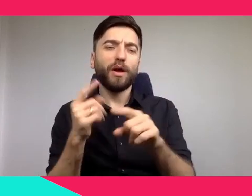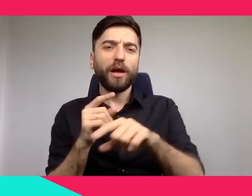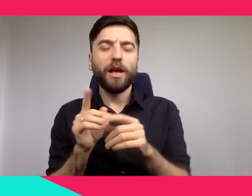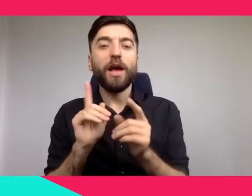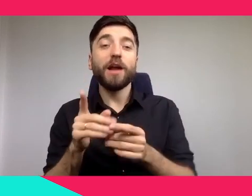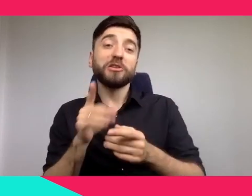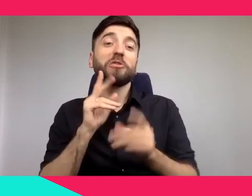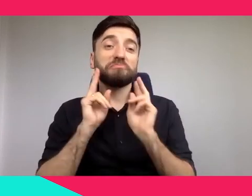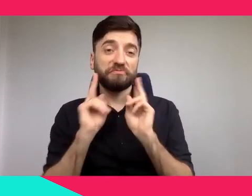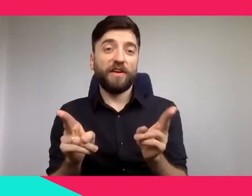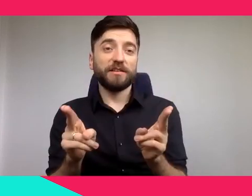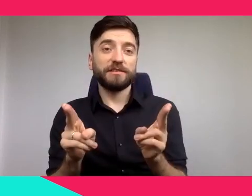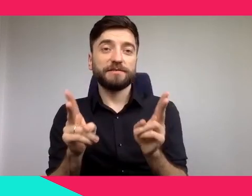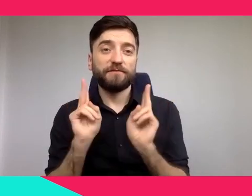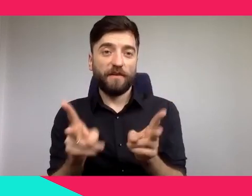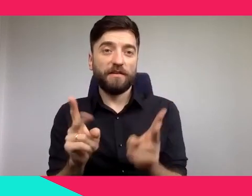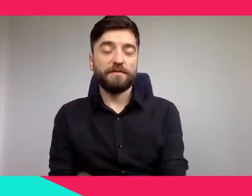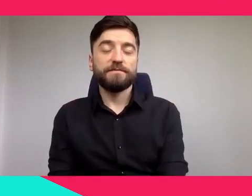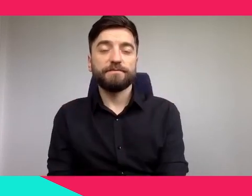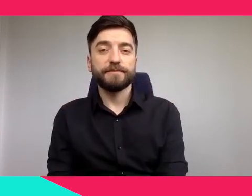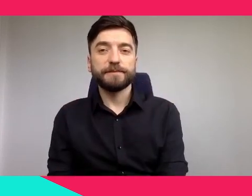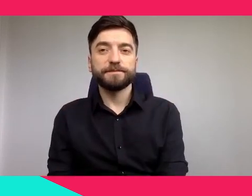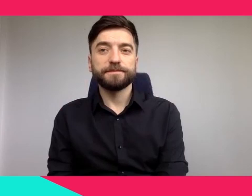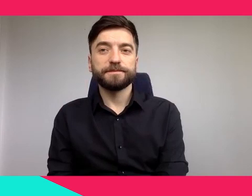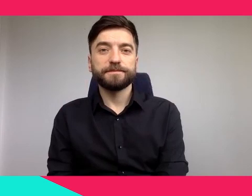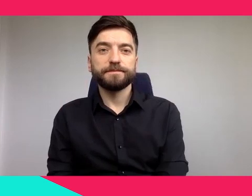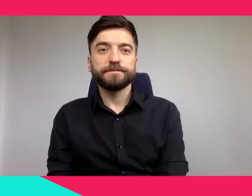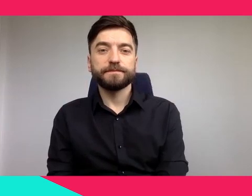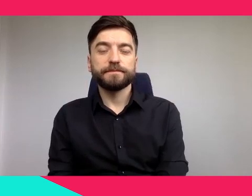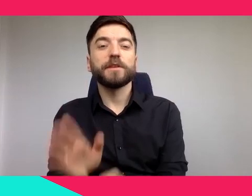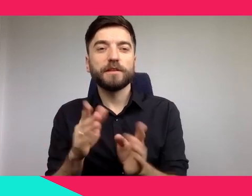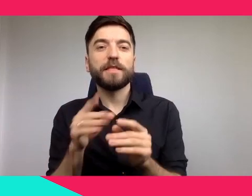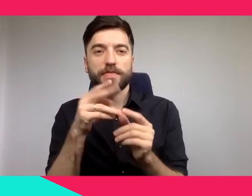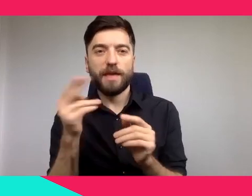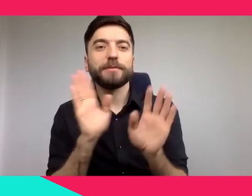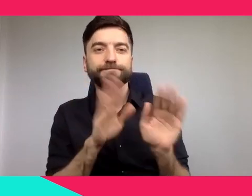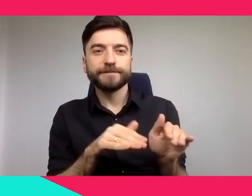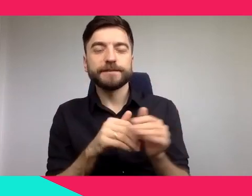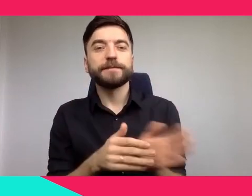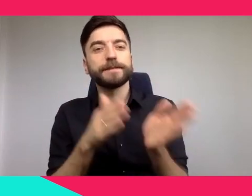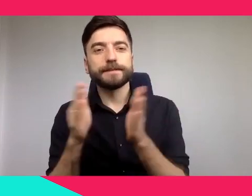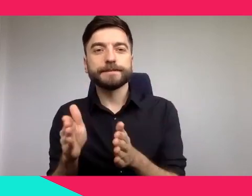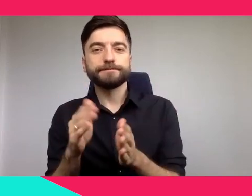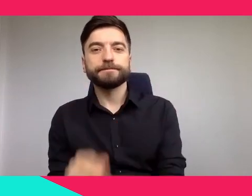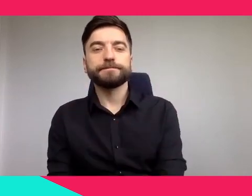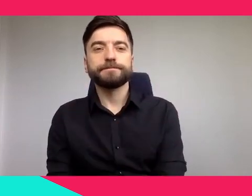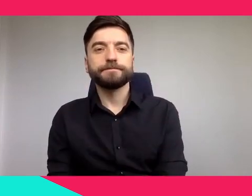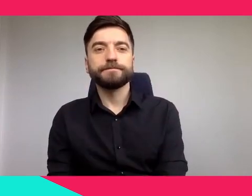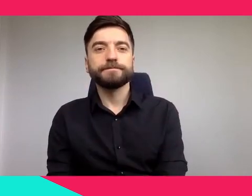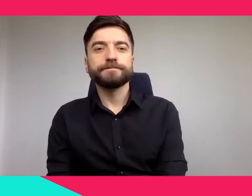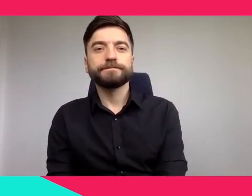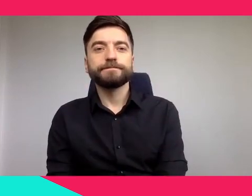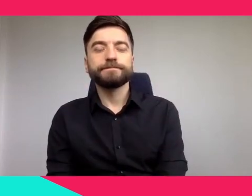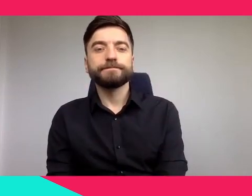But I'll leave it at that. But what we did was try and find easy,